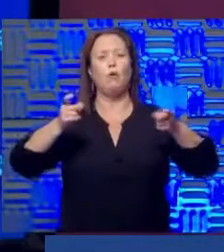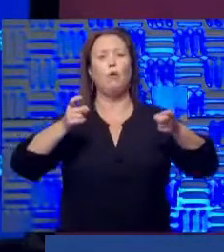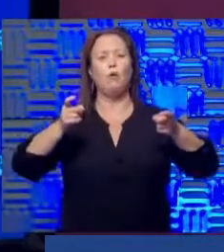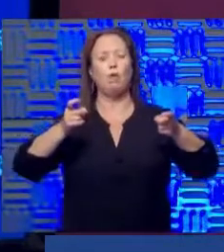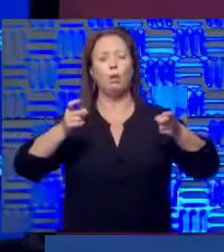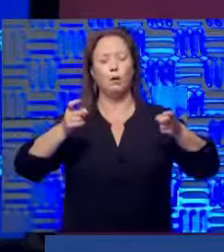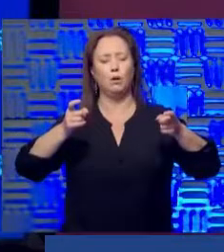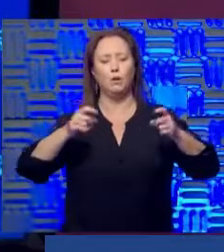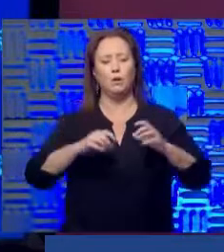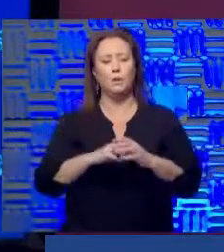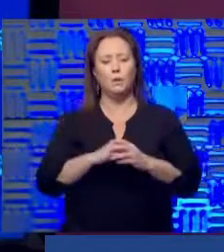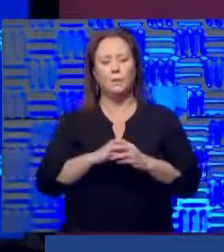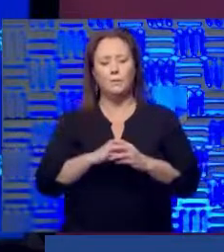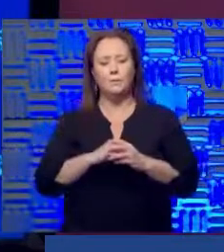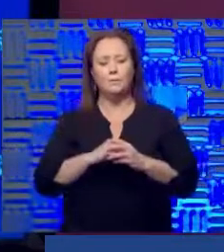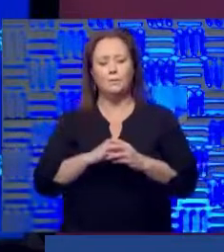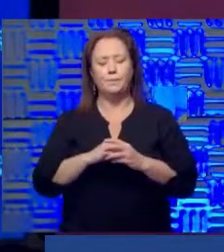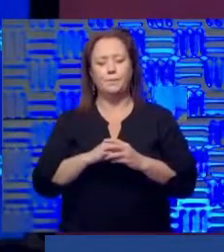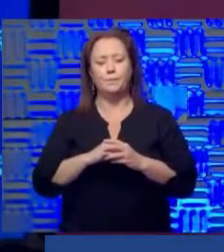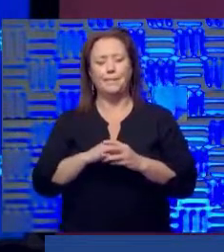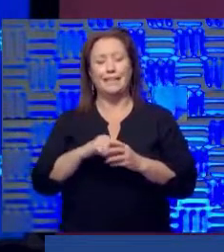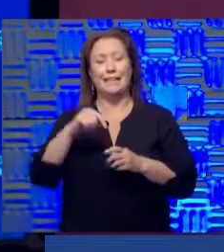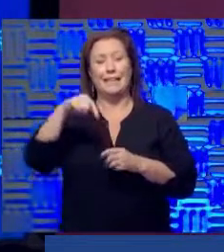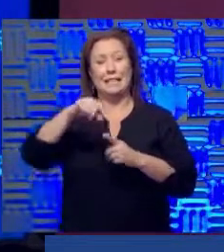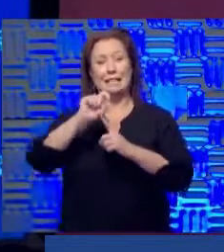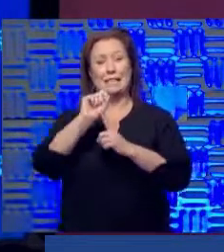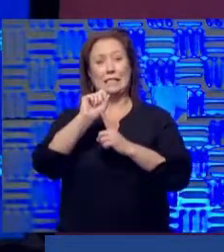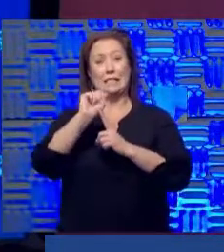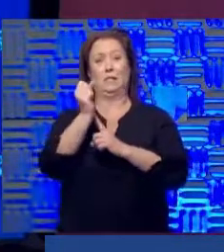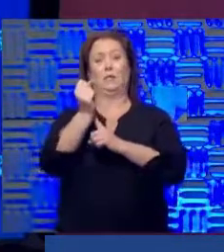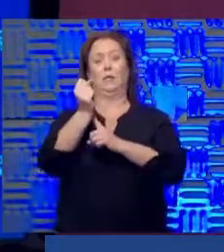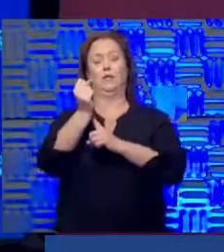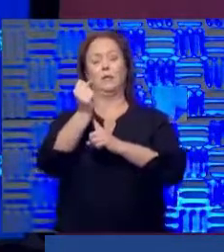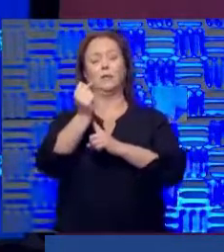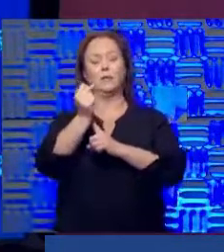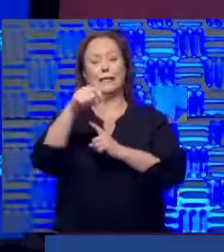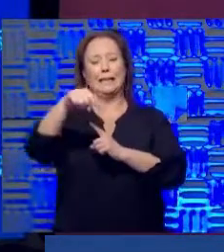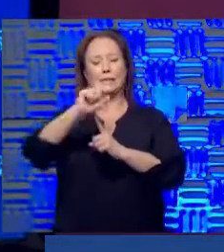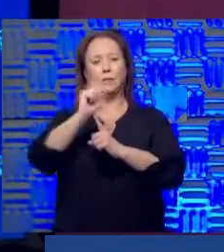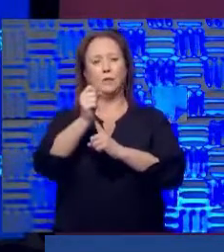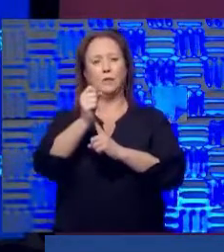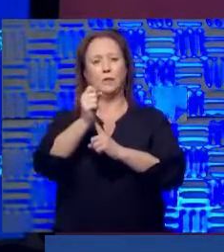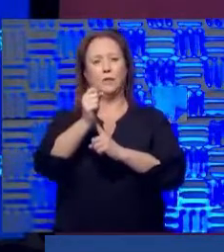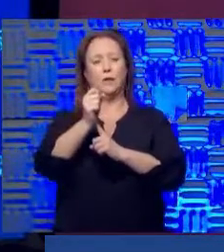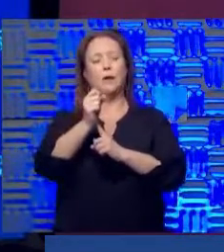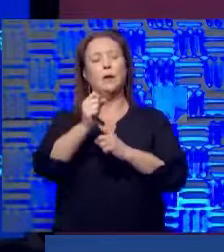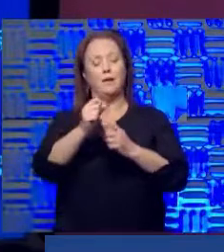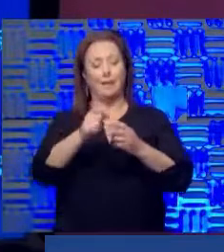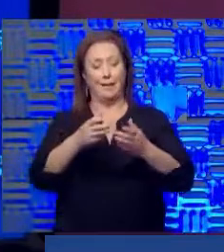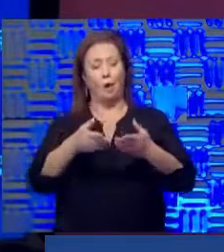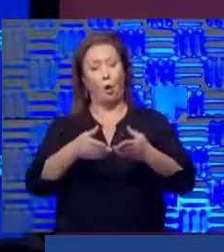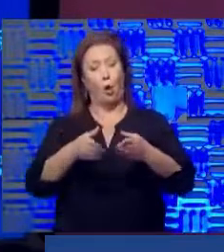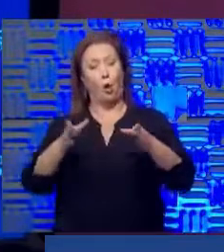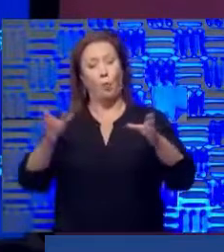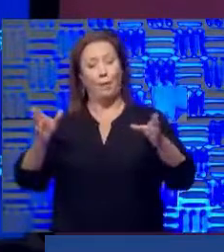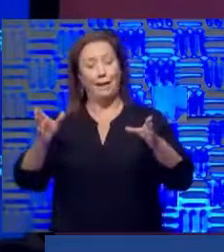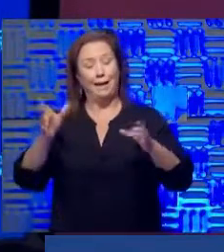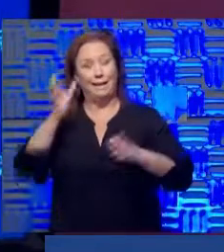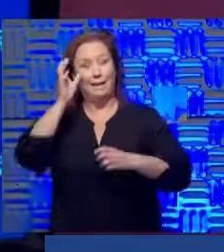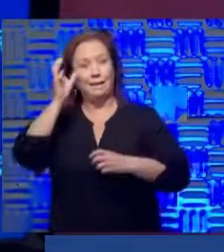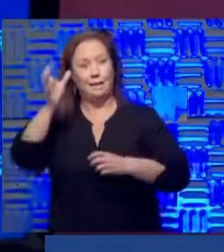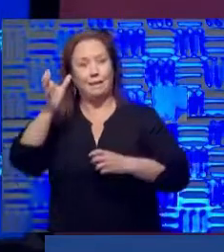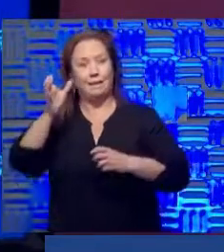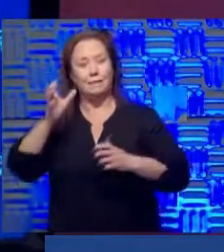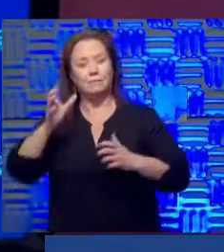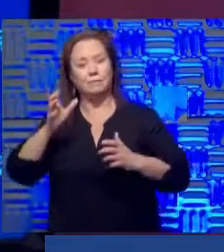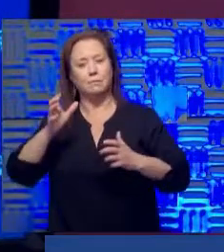can exert. And so in this situation, this is where that dance of reopening becomes very unsettling for a lot of people,